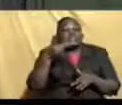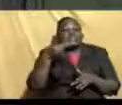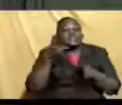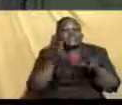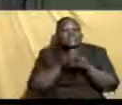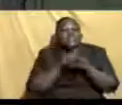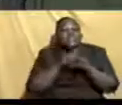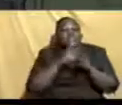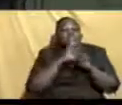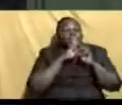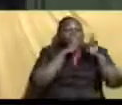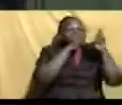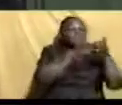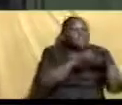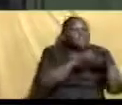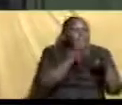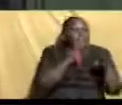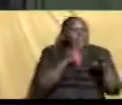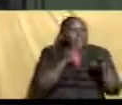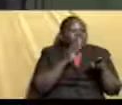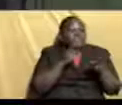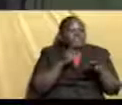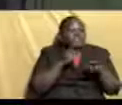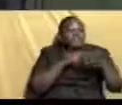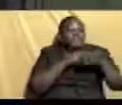main respondents and those respondents who are